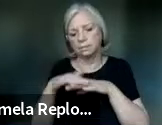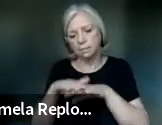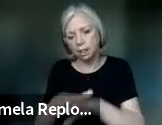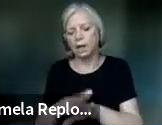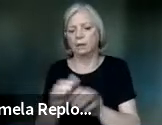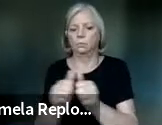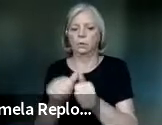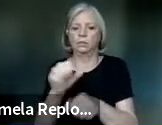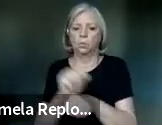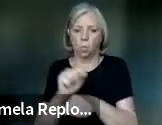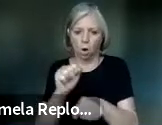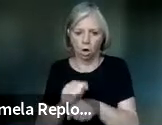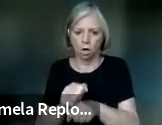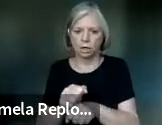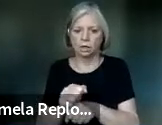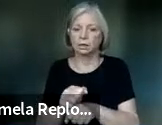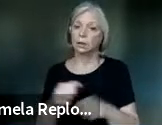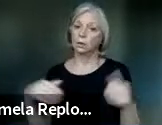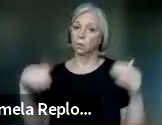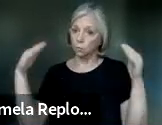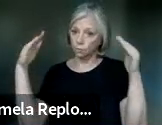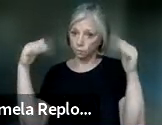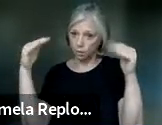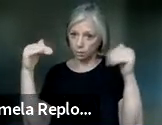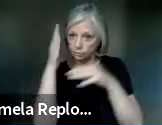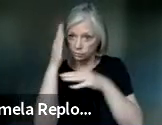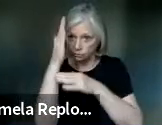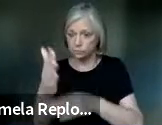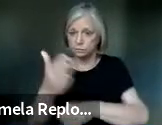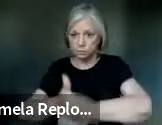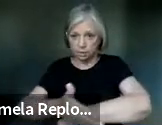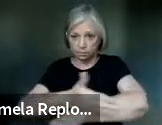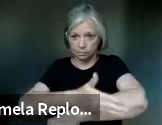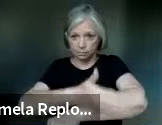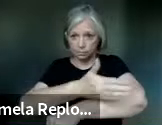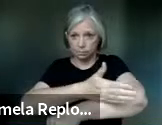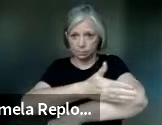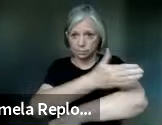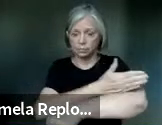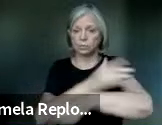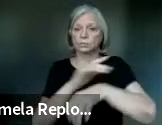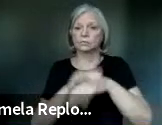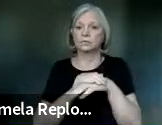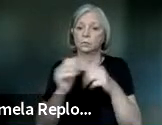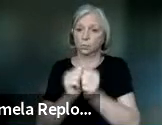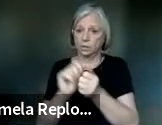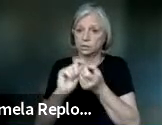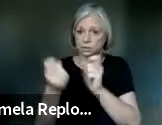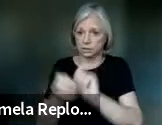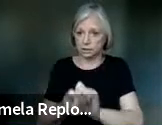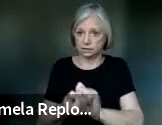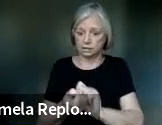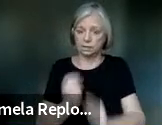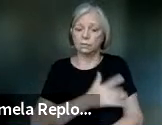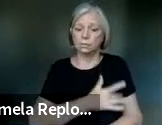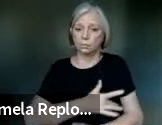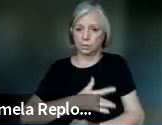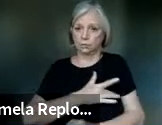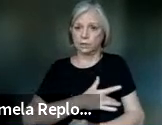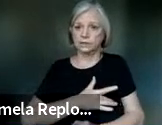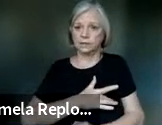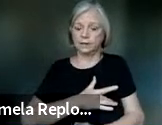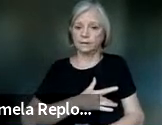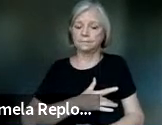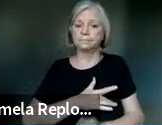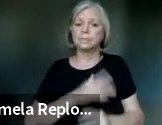that better days are ahead with these changes, and we appreciate so much, people coming forward